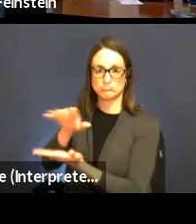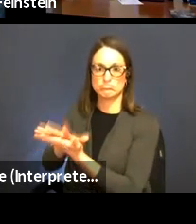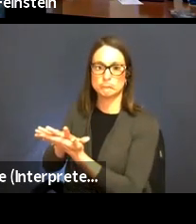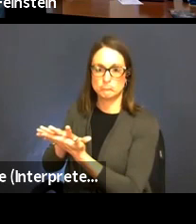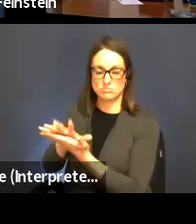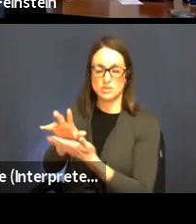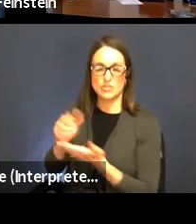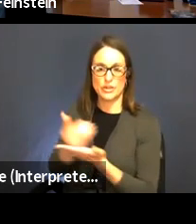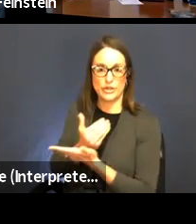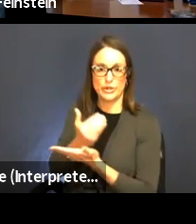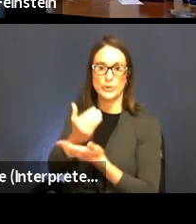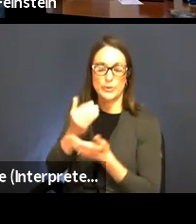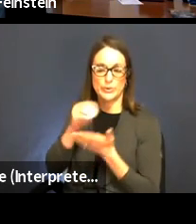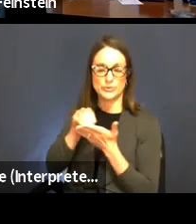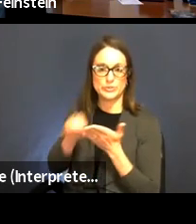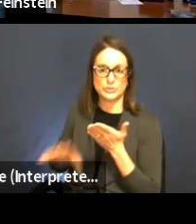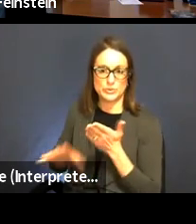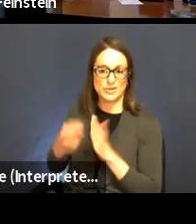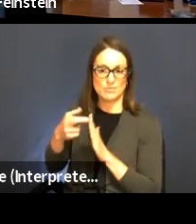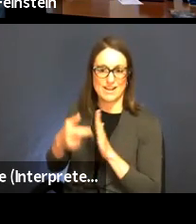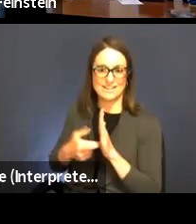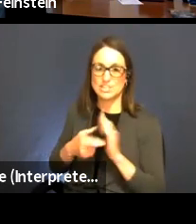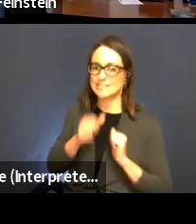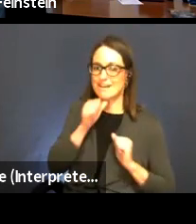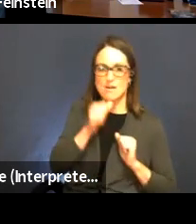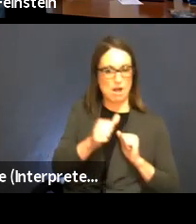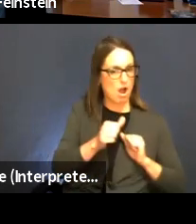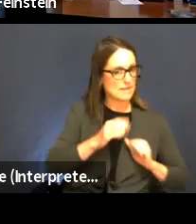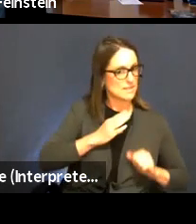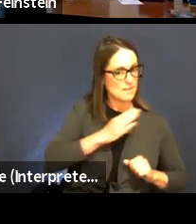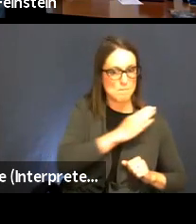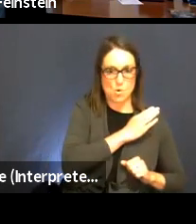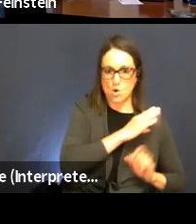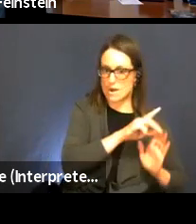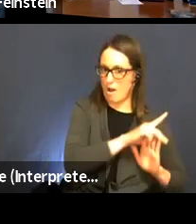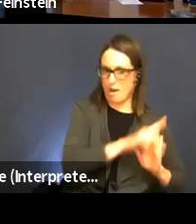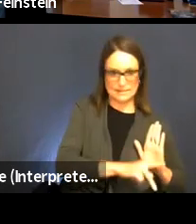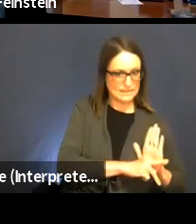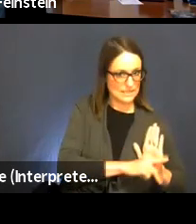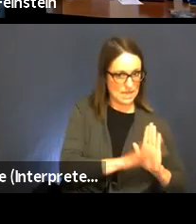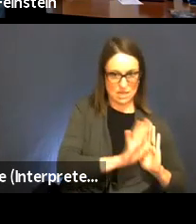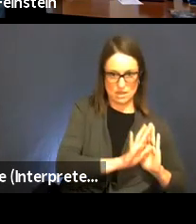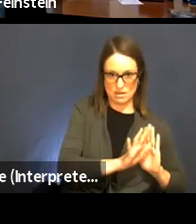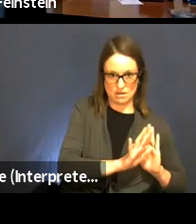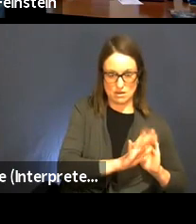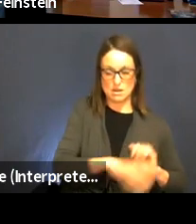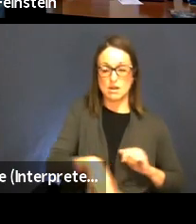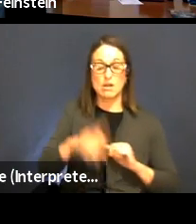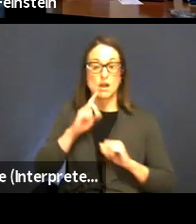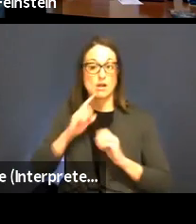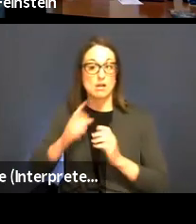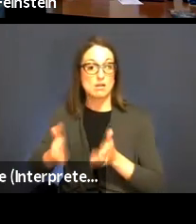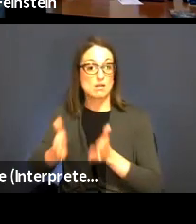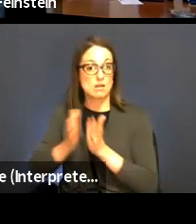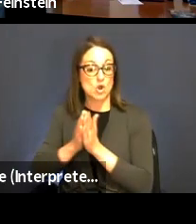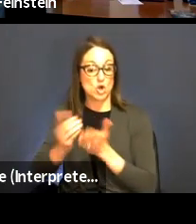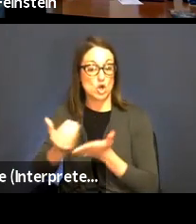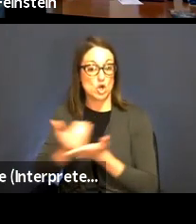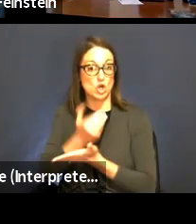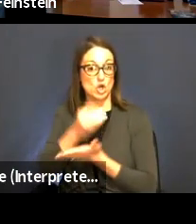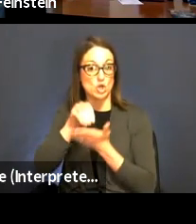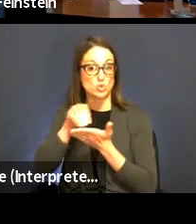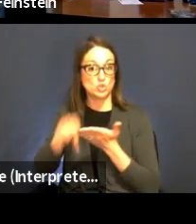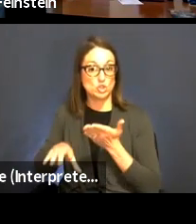not in the board policy. And our request is that the new student code